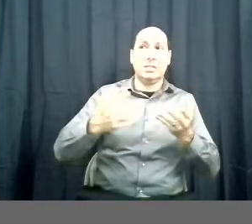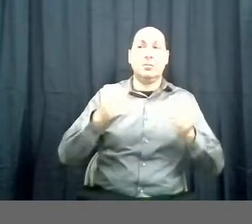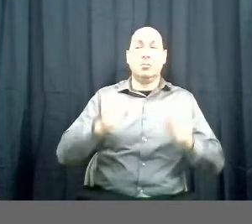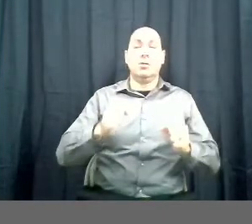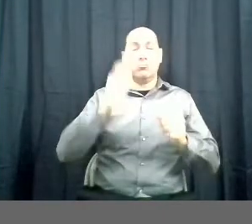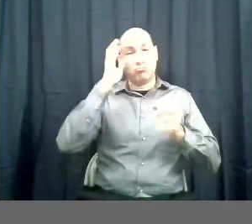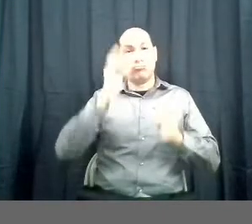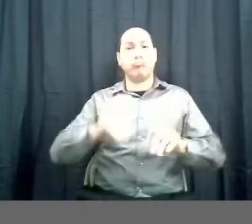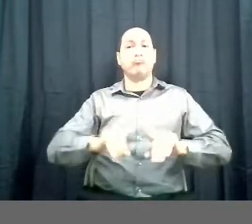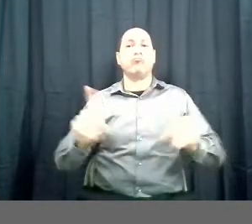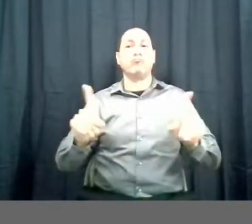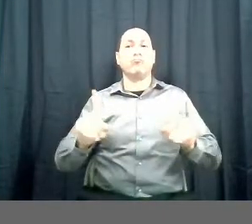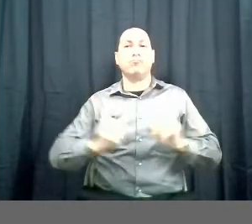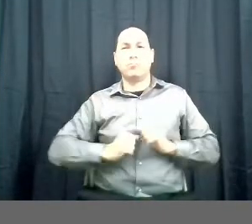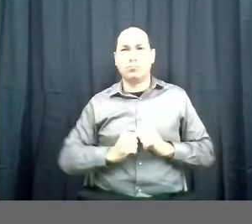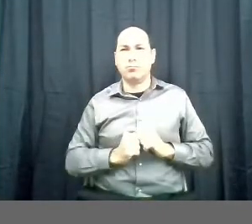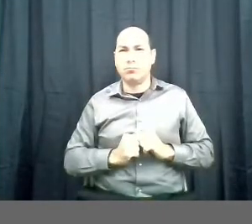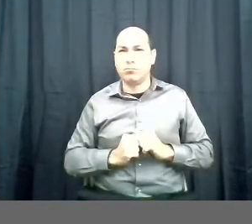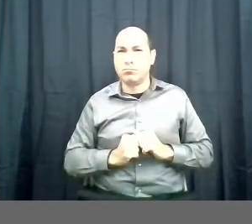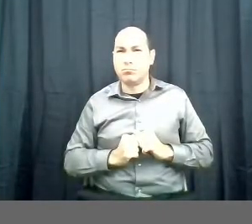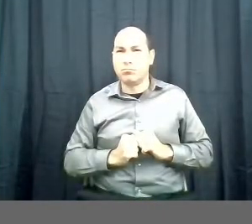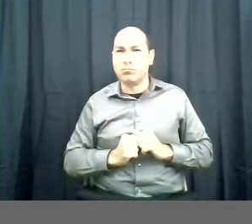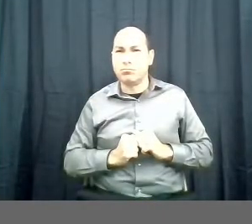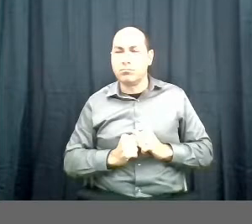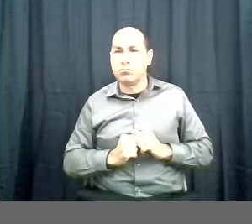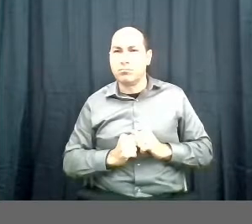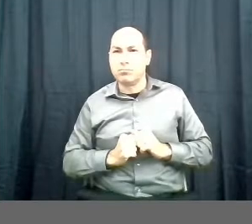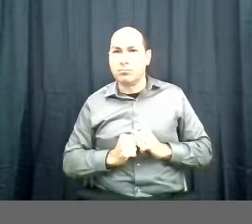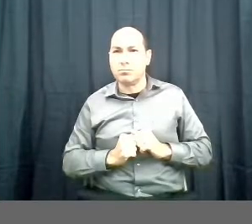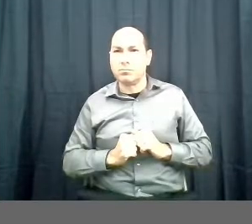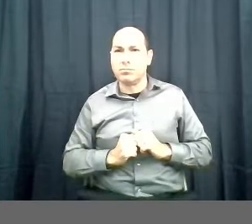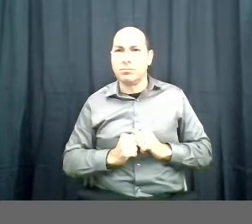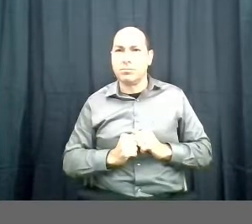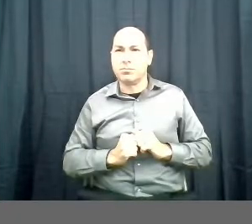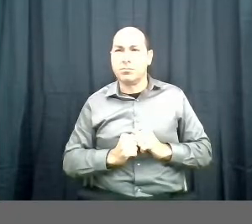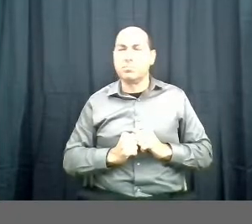Should I answer, Mr. Chair? Absolutely. Thank you, Jaime. Yes,